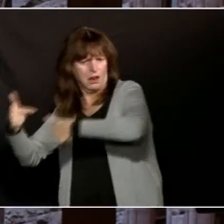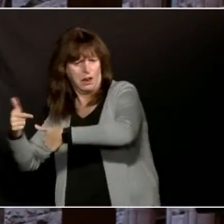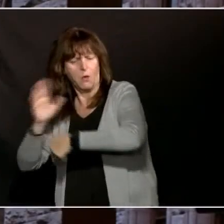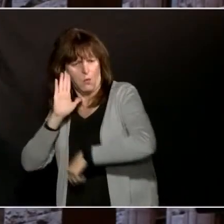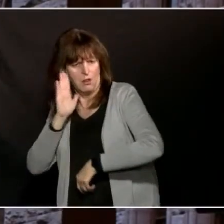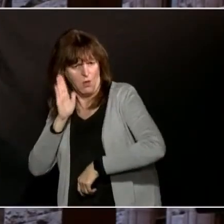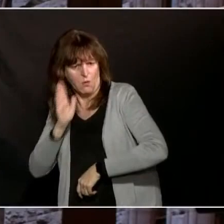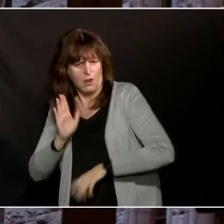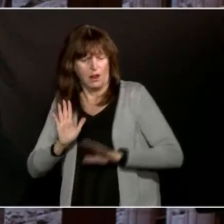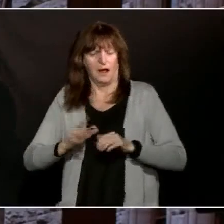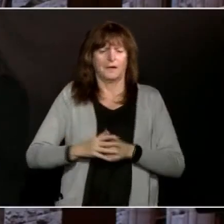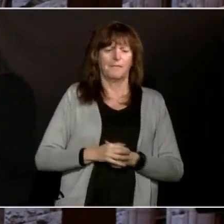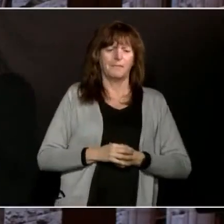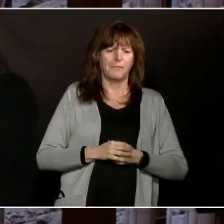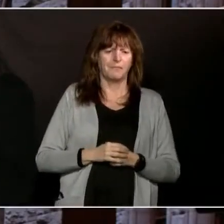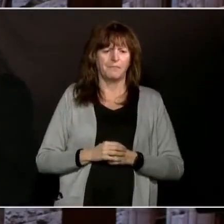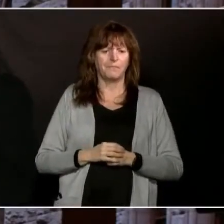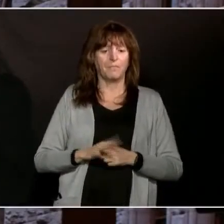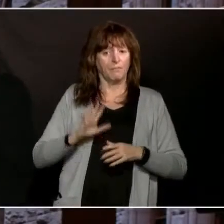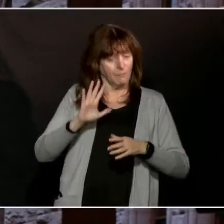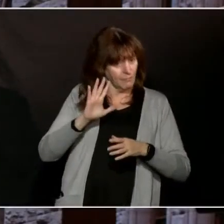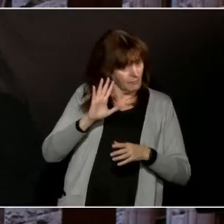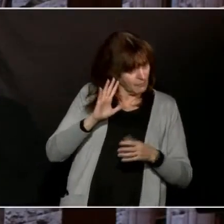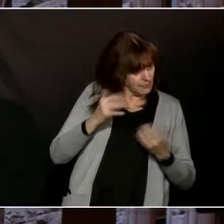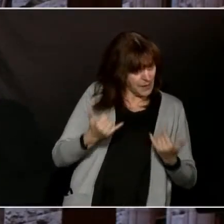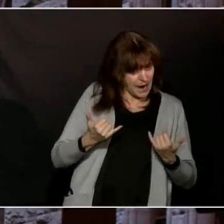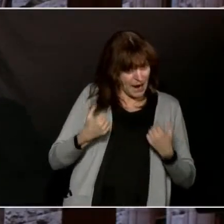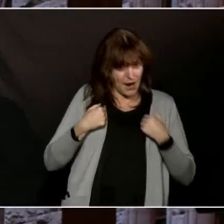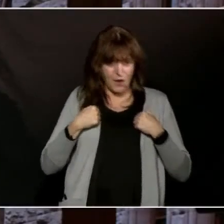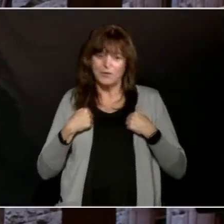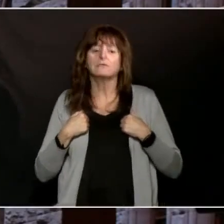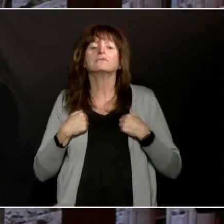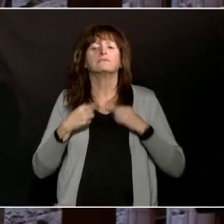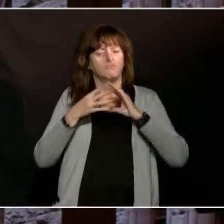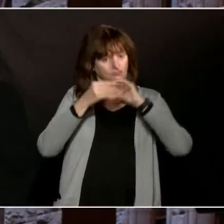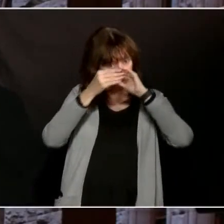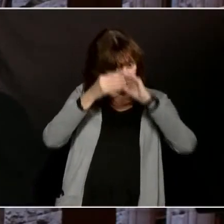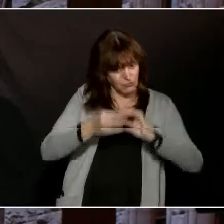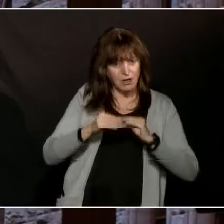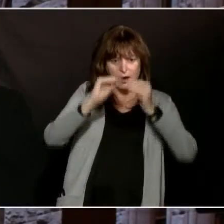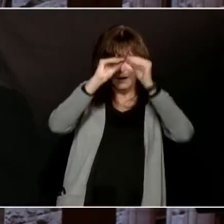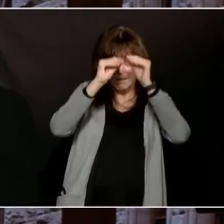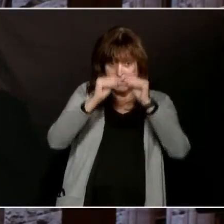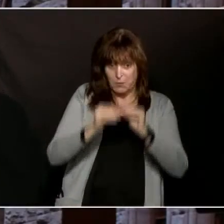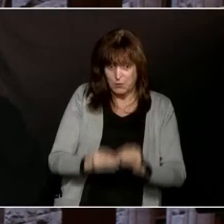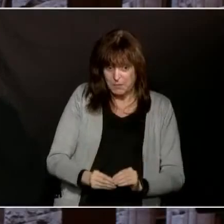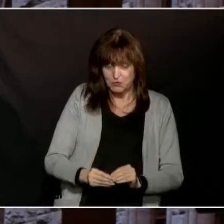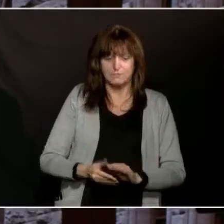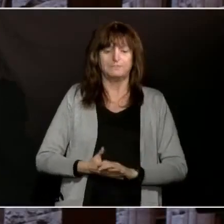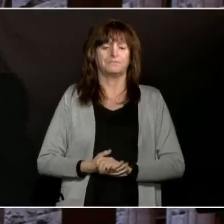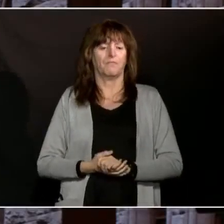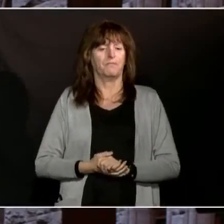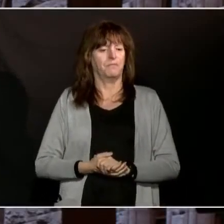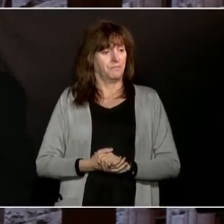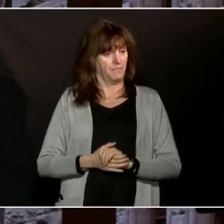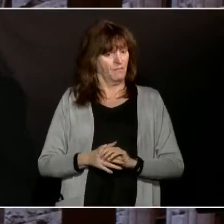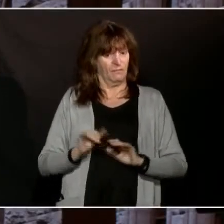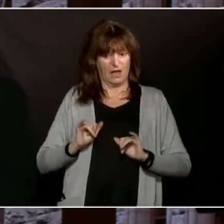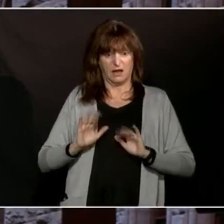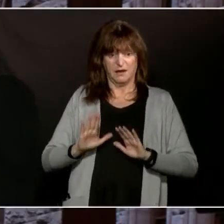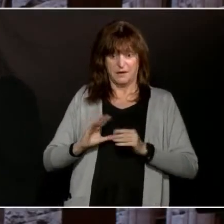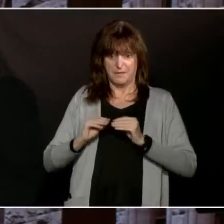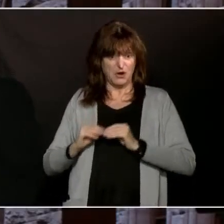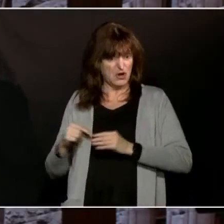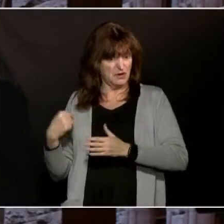her partway through. But first I'm going to talk about some general numbers and where we're doing, and then I'm going to ask Dr. Allen to talk about our point